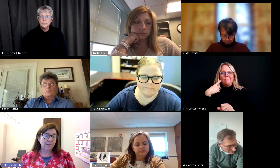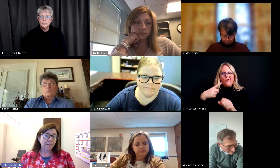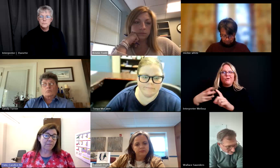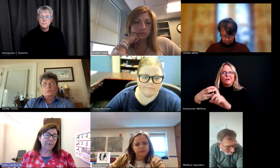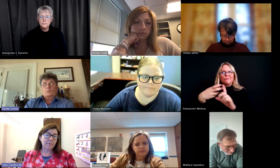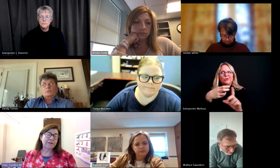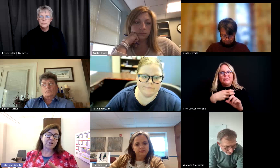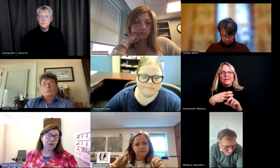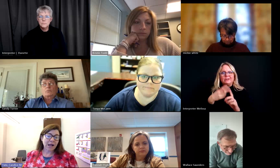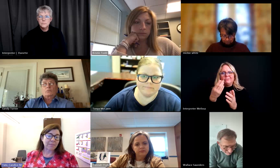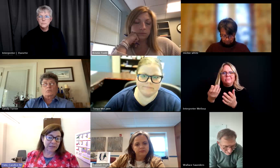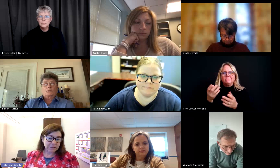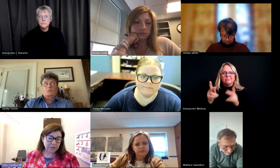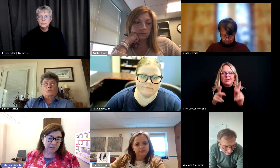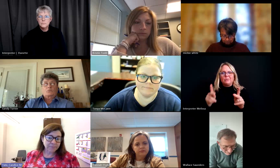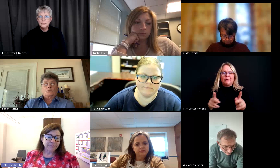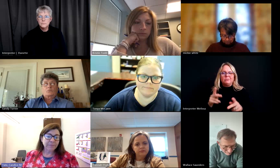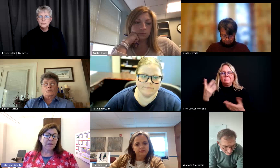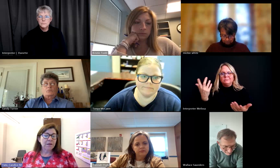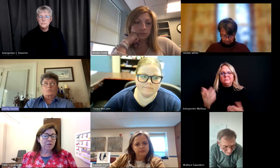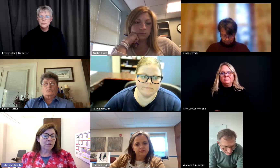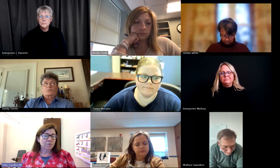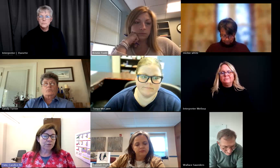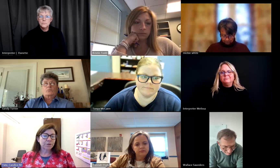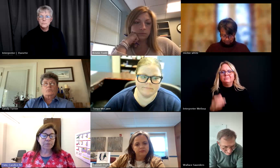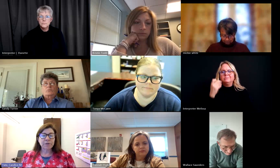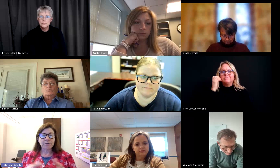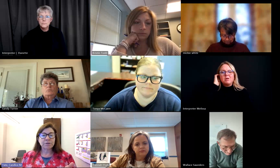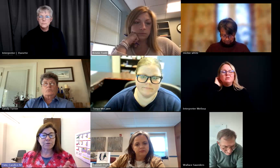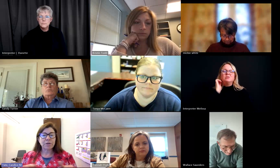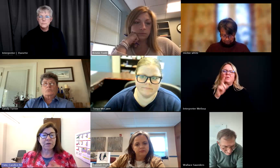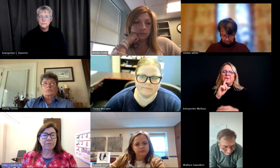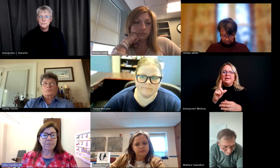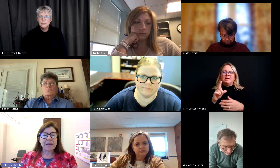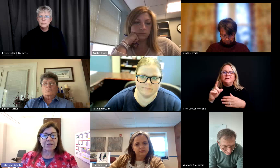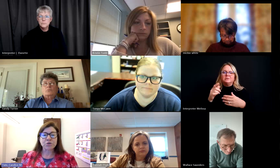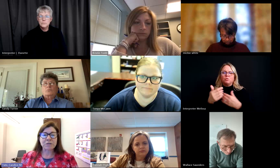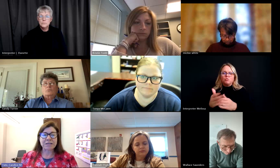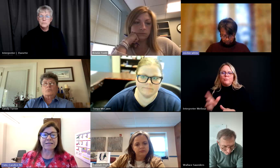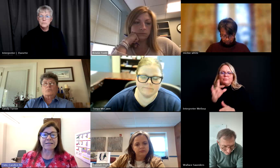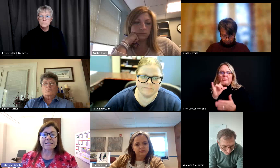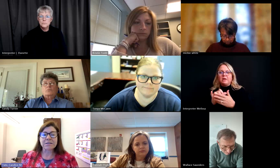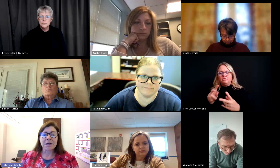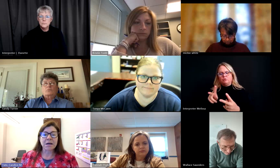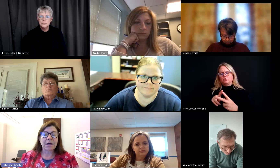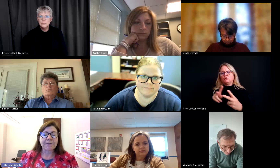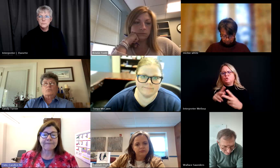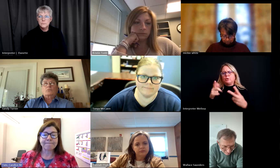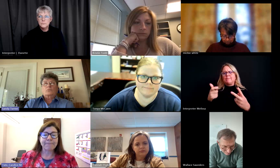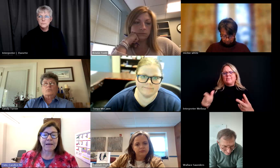recruiting potential applicants. So those were some of the two of the biggest